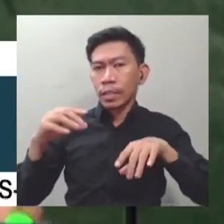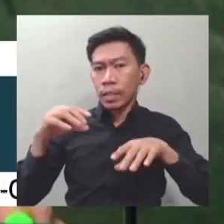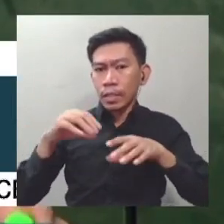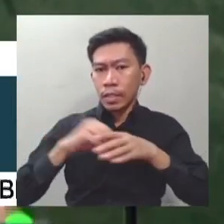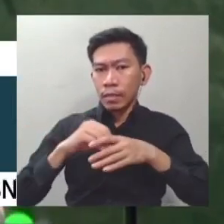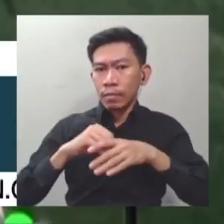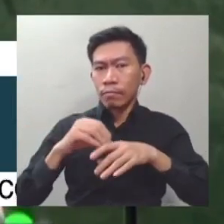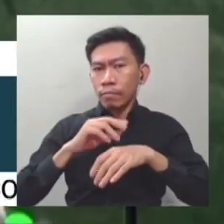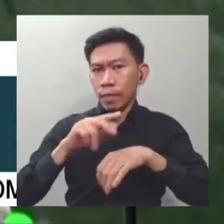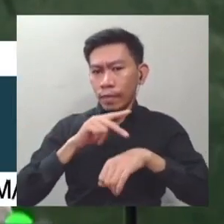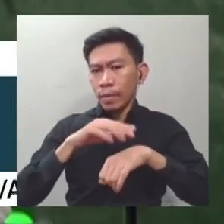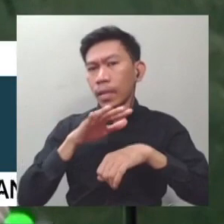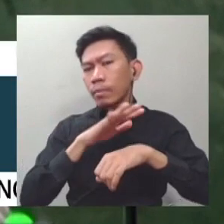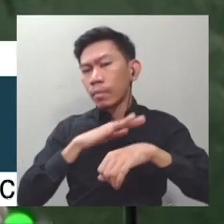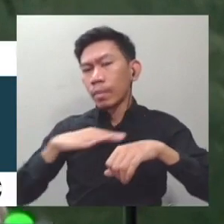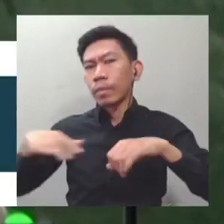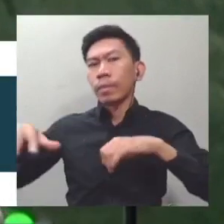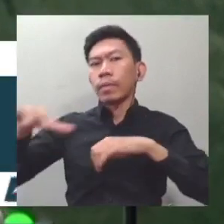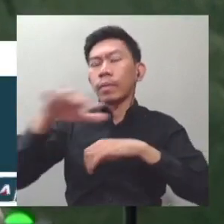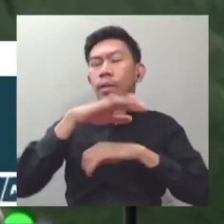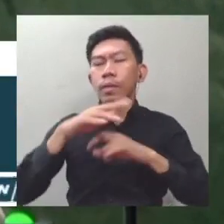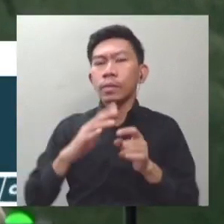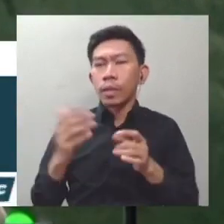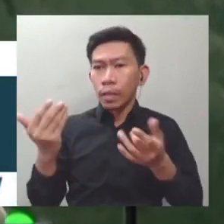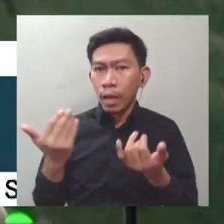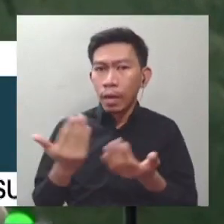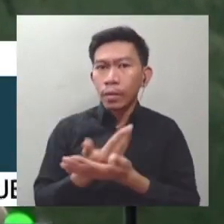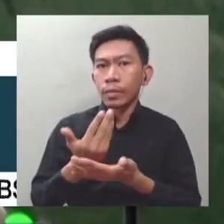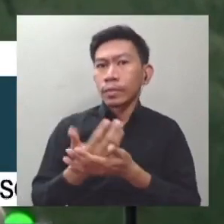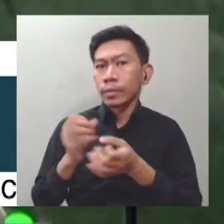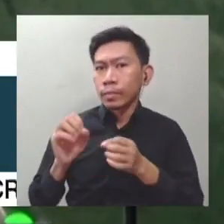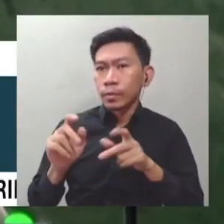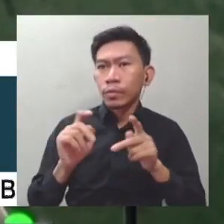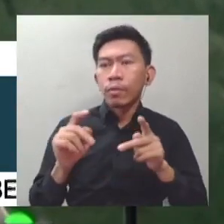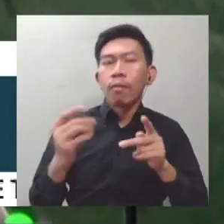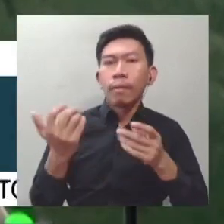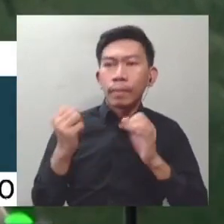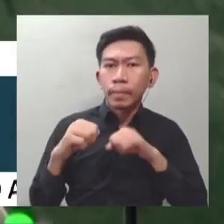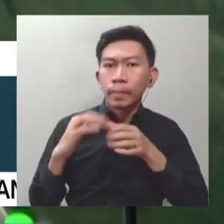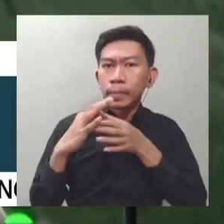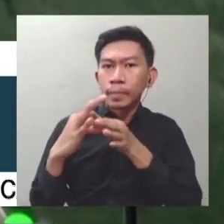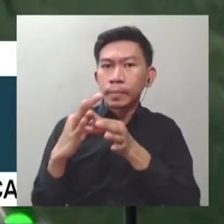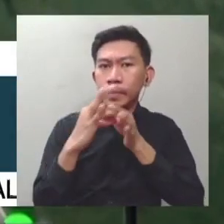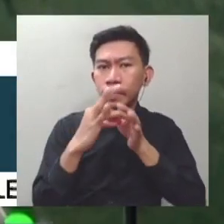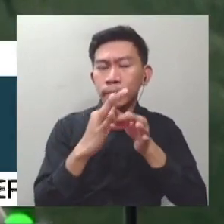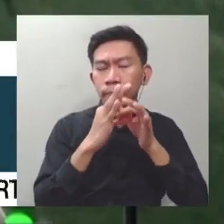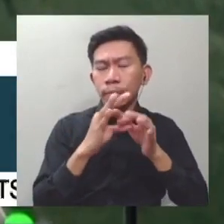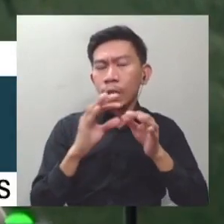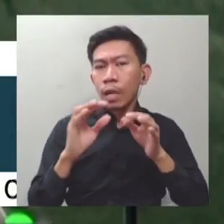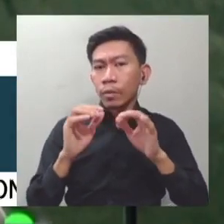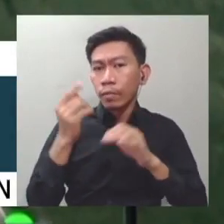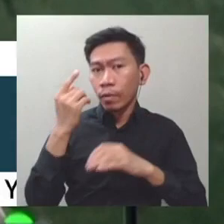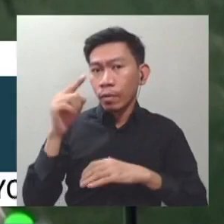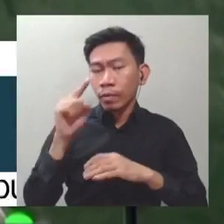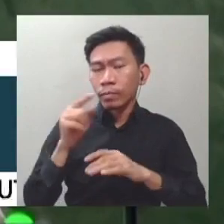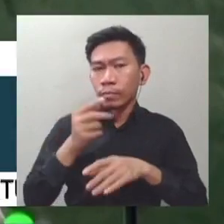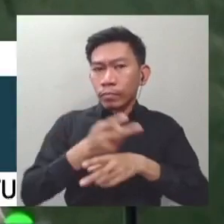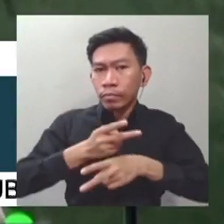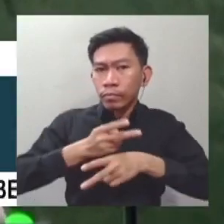Jurisdiction, which opens new windows to cooperate in the responsible stewardship of the high